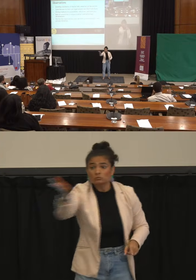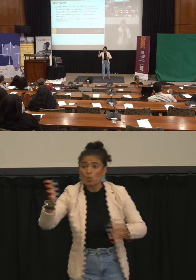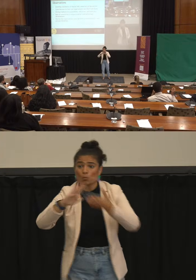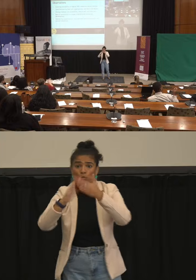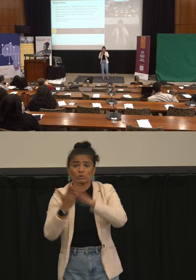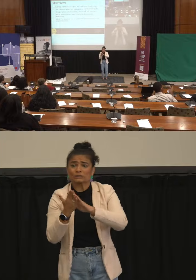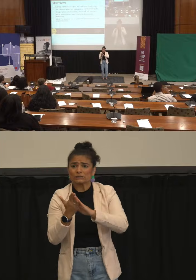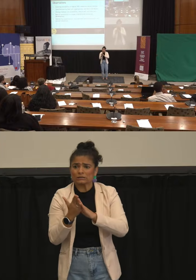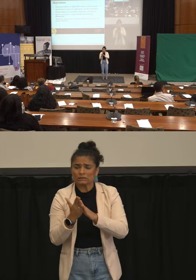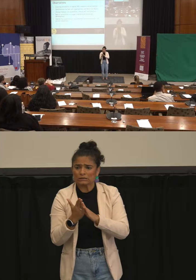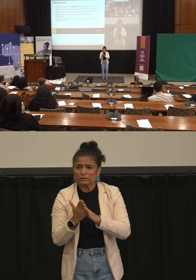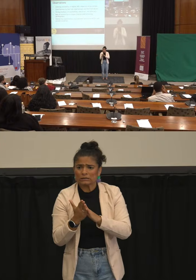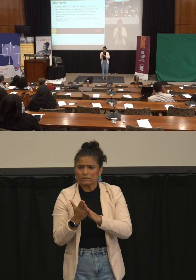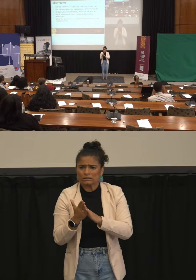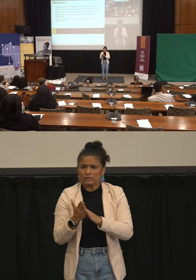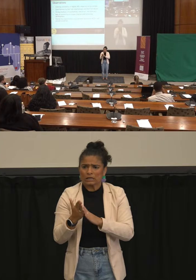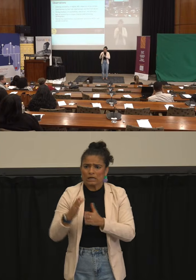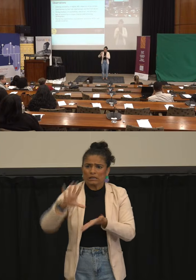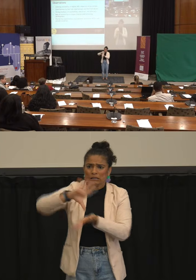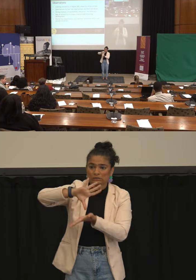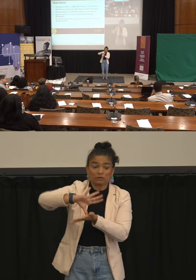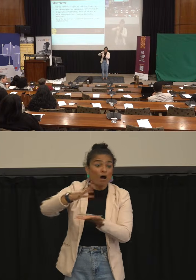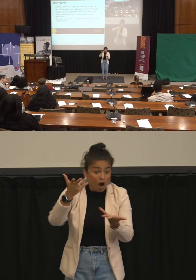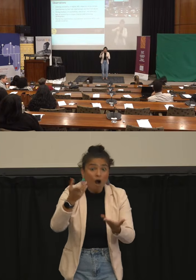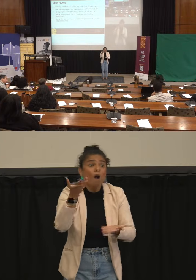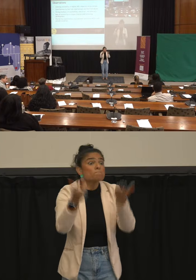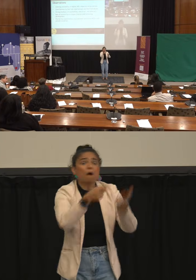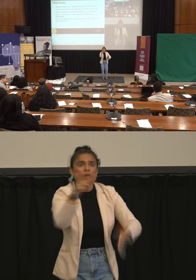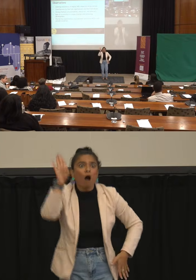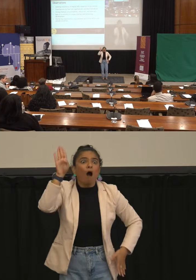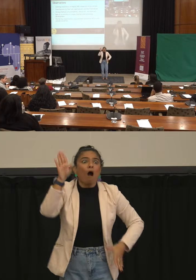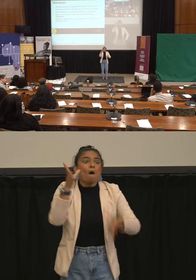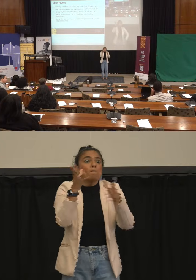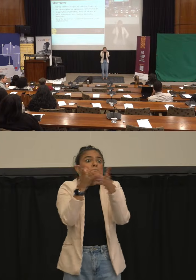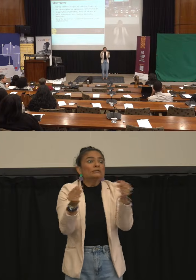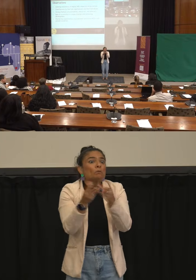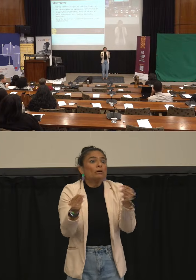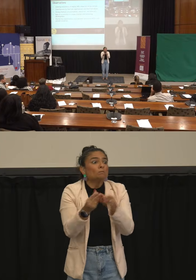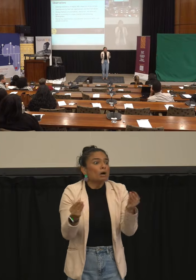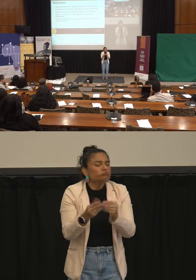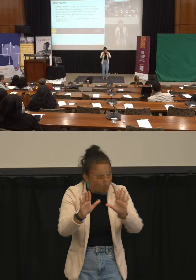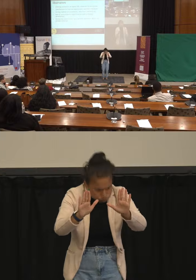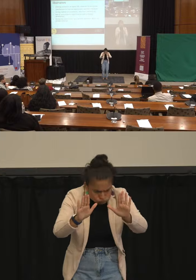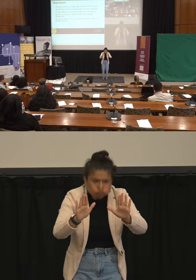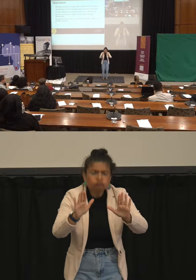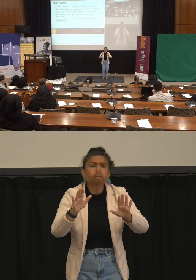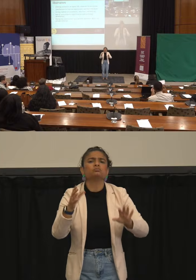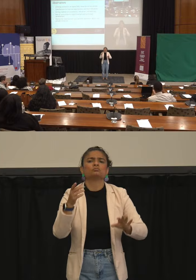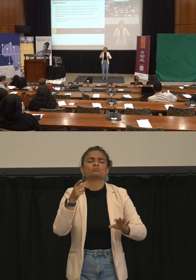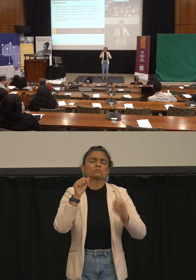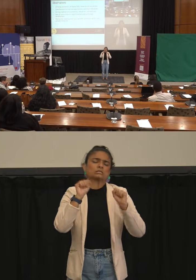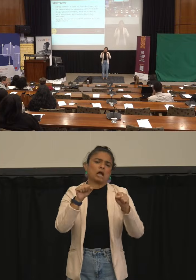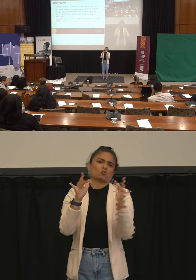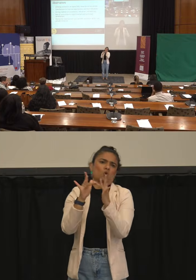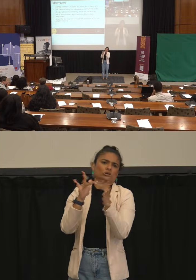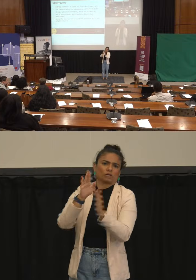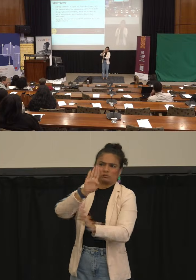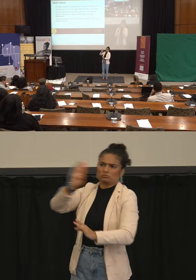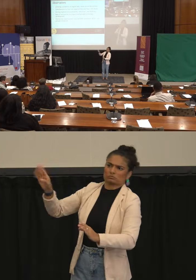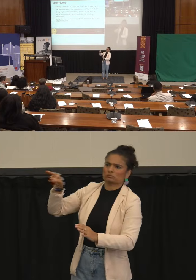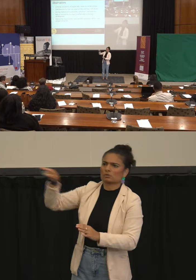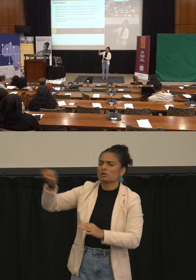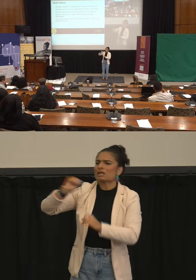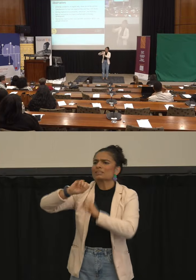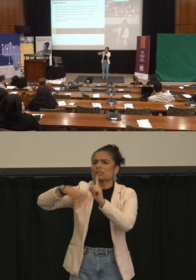So as SADiLaR, we are here to ask the community, okay, maybe you feel that